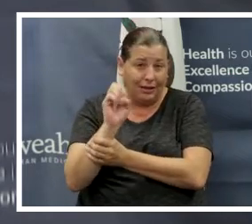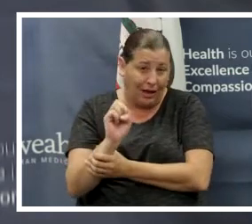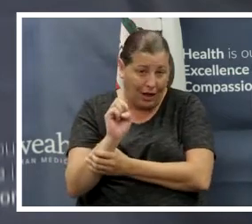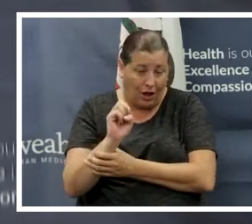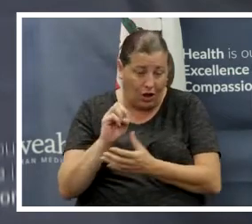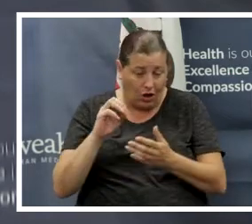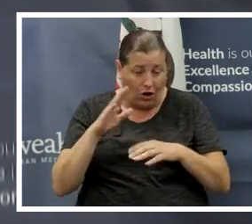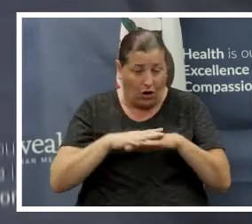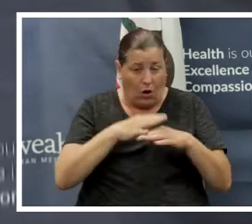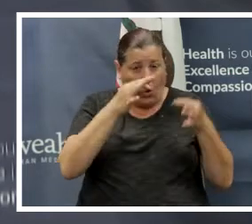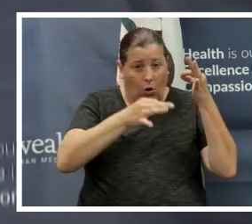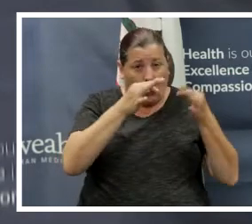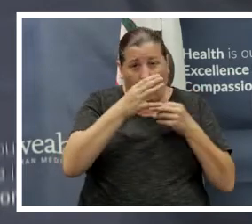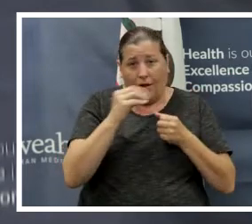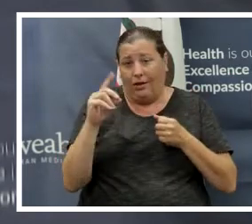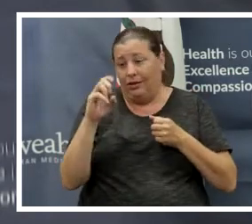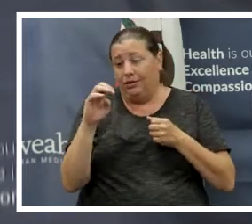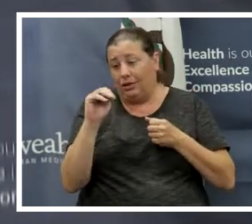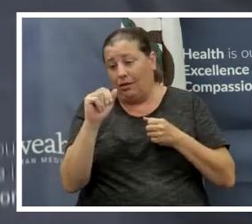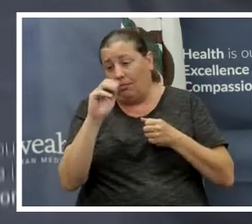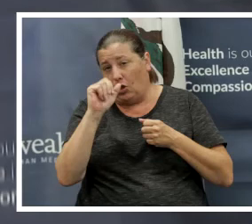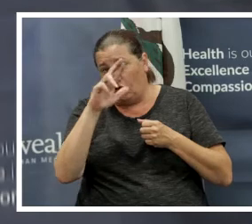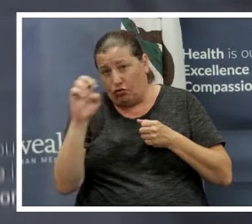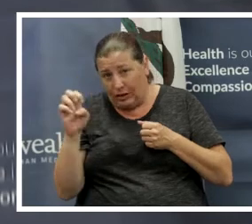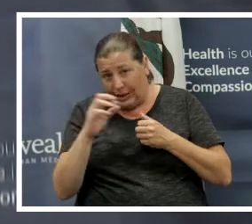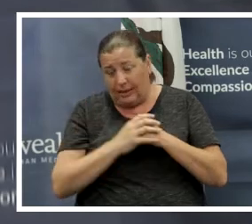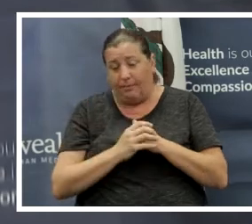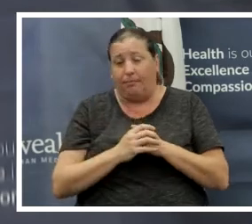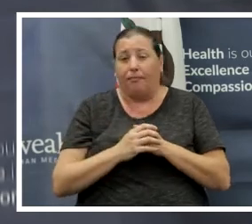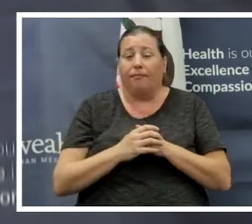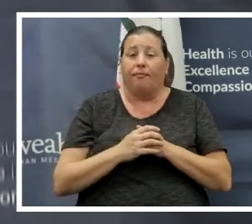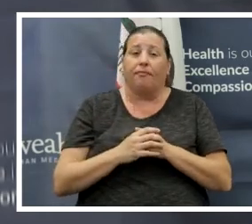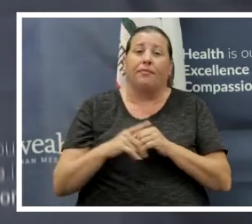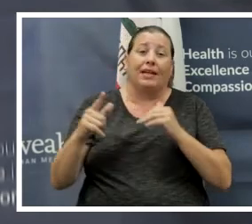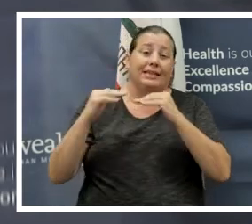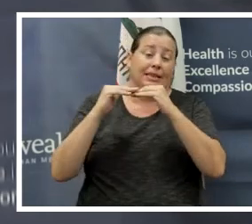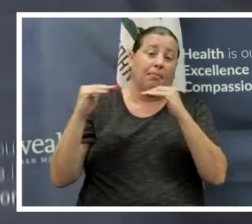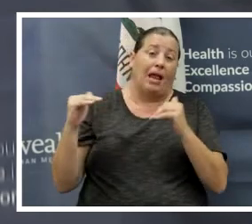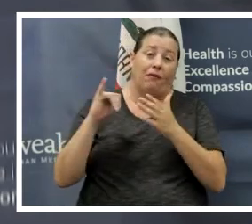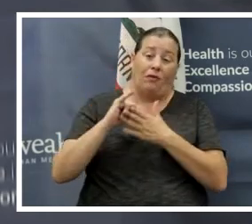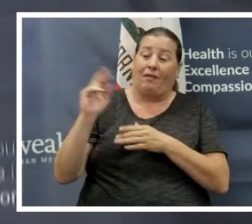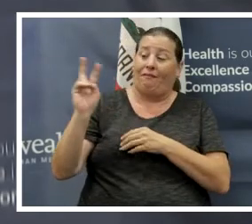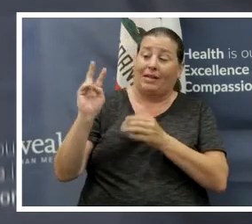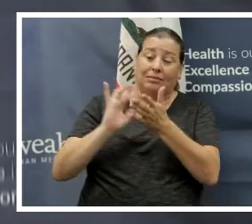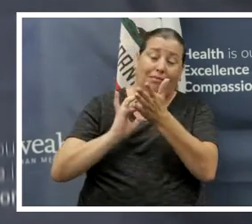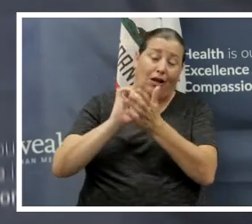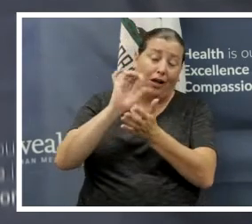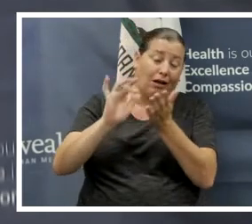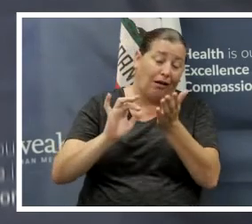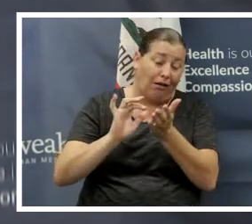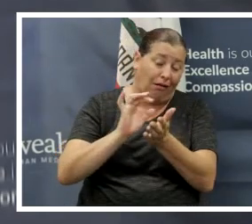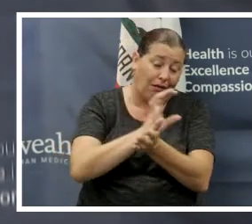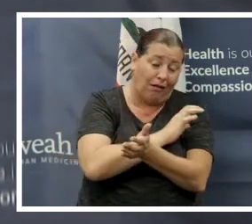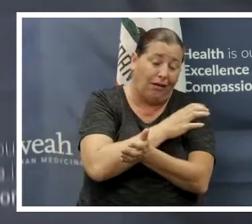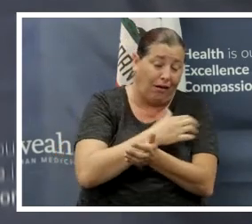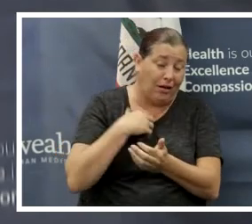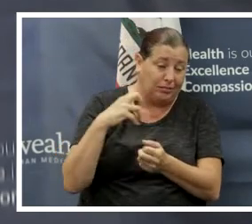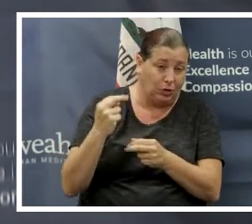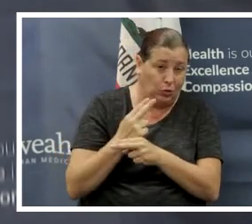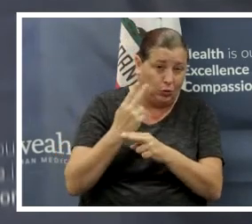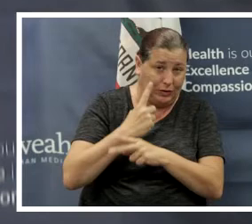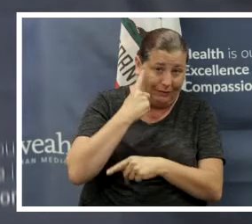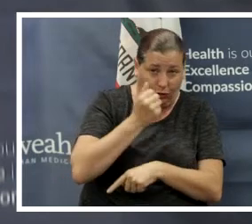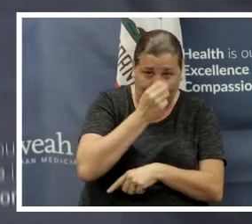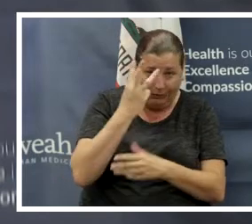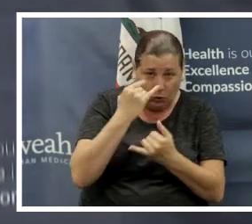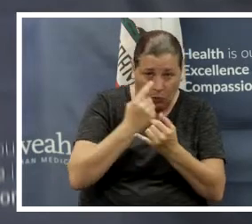Demery. It's the platform that Visalia Medical Clinic has been using for a number of weeks. So that's an antigen-based test, and